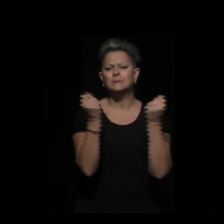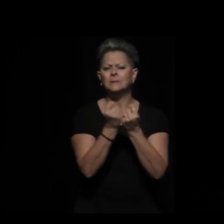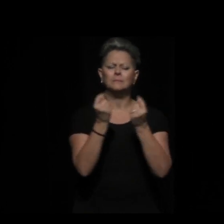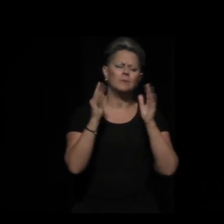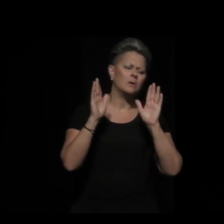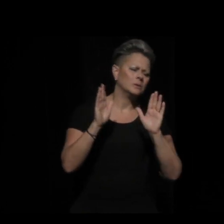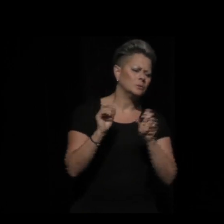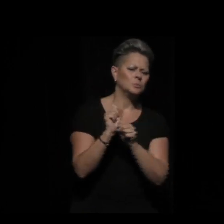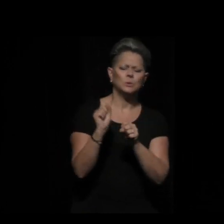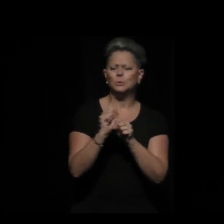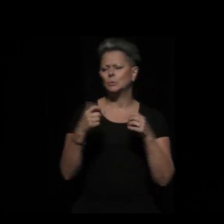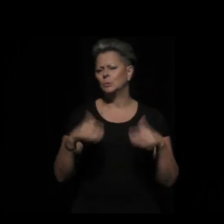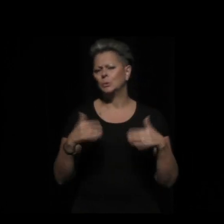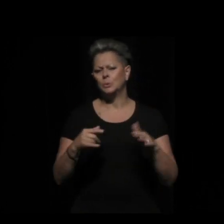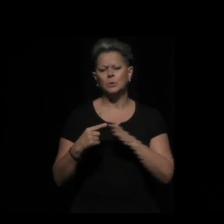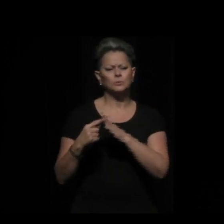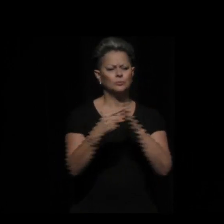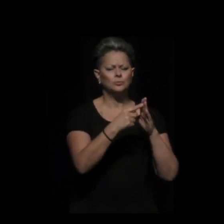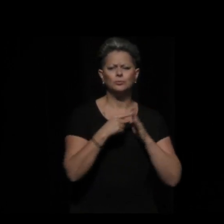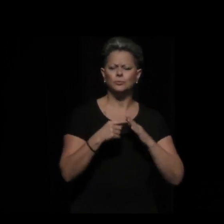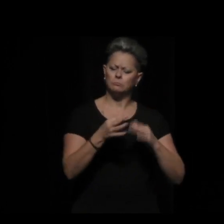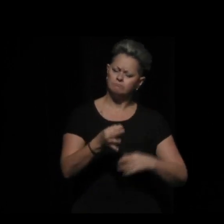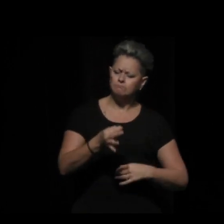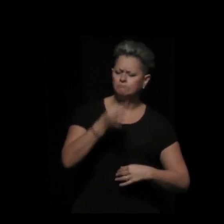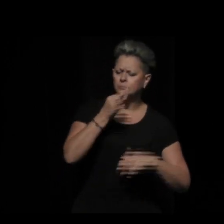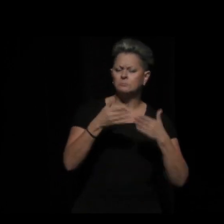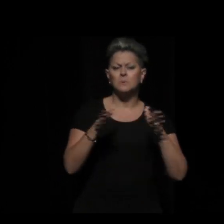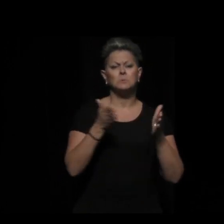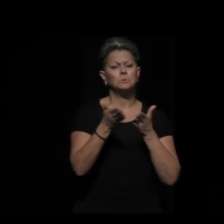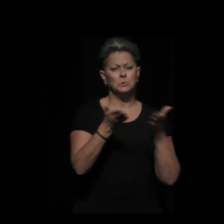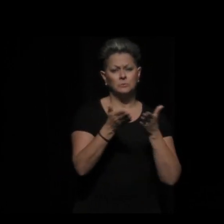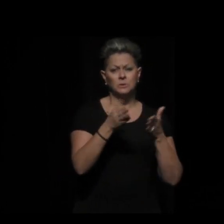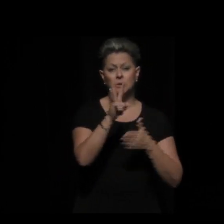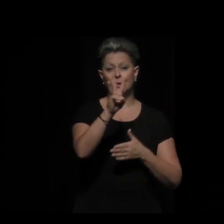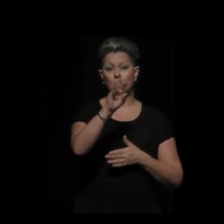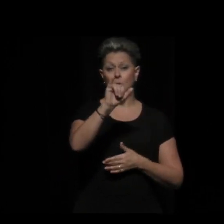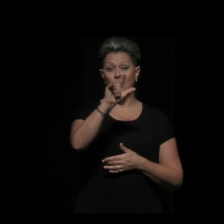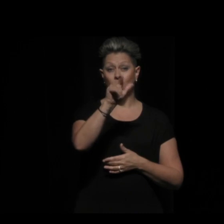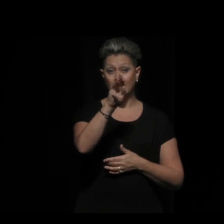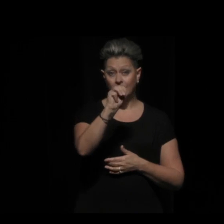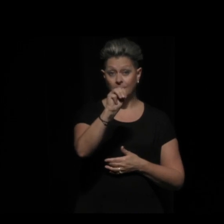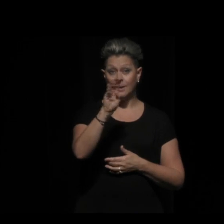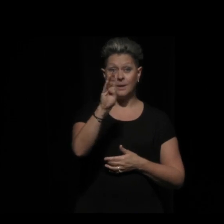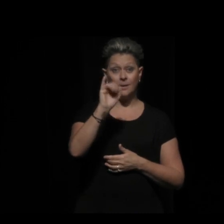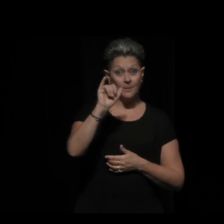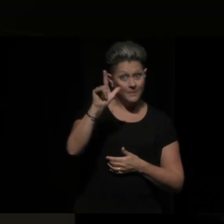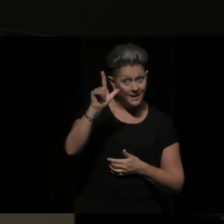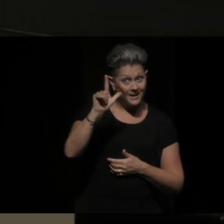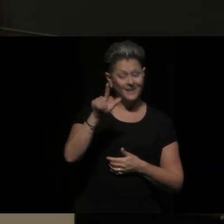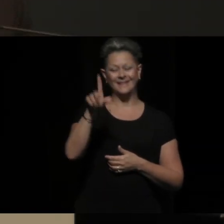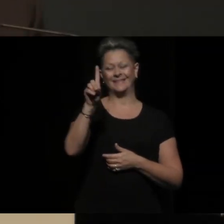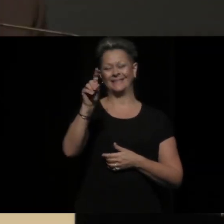have demonstrated excellence in public service, William Bill Davis.